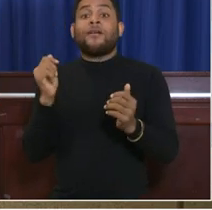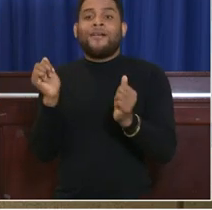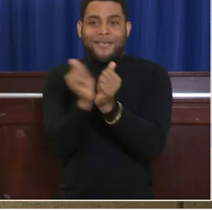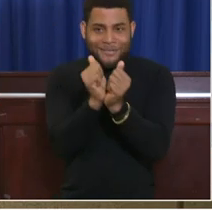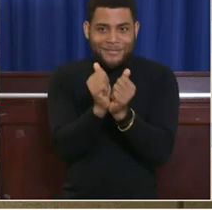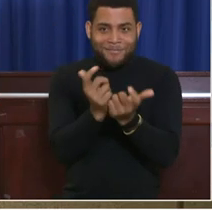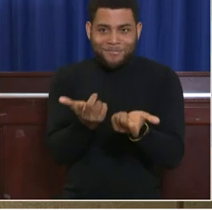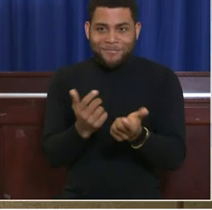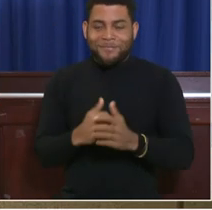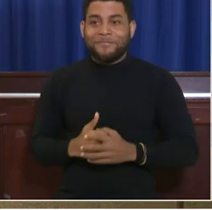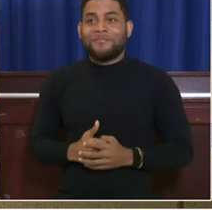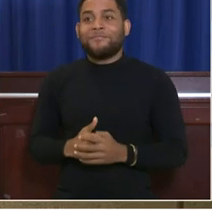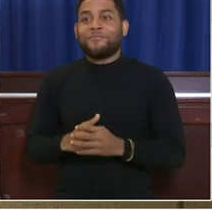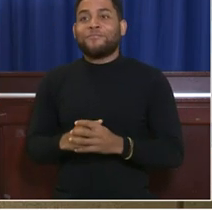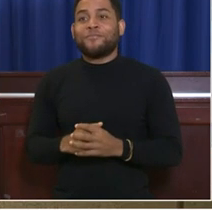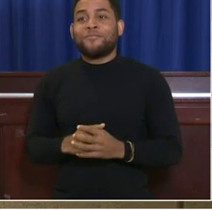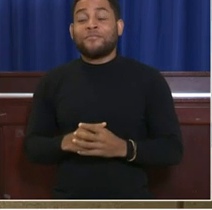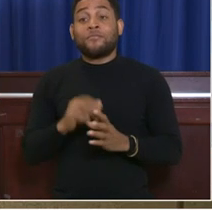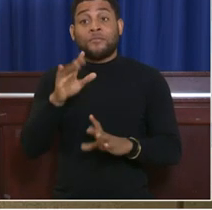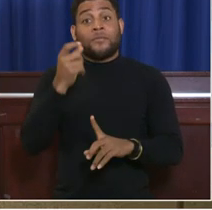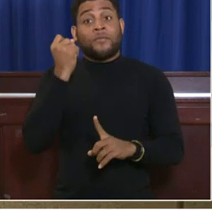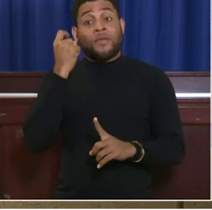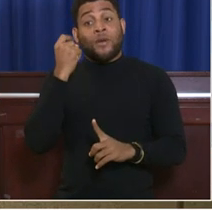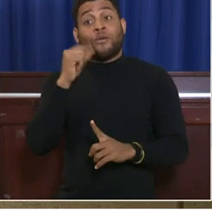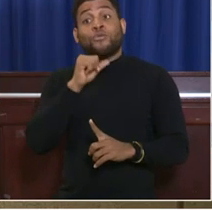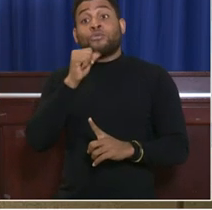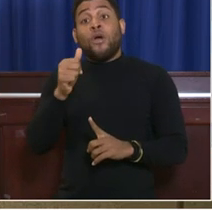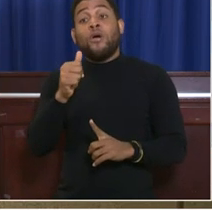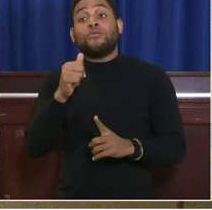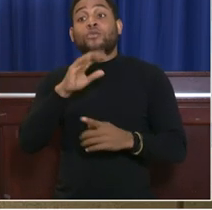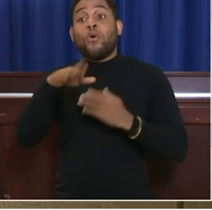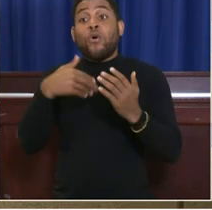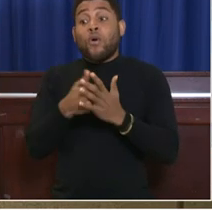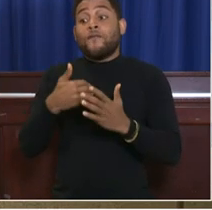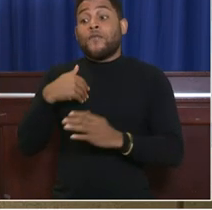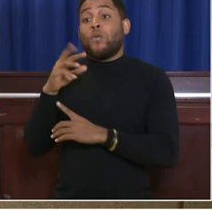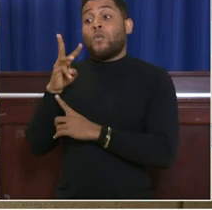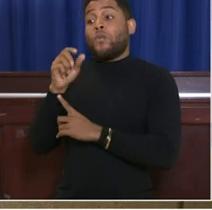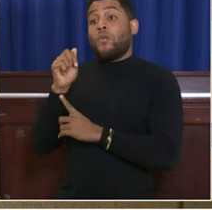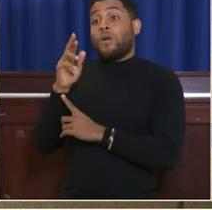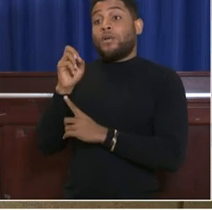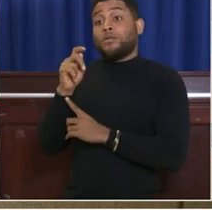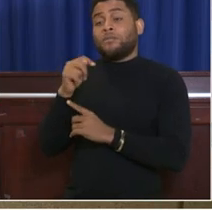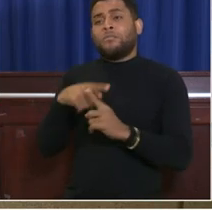warrants, but the people from CSOSA had warrants for them. Is this something you're going to be able to keep up